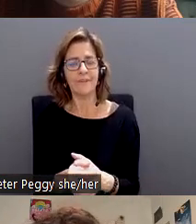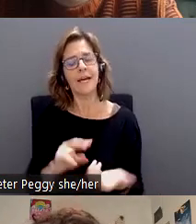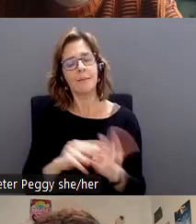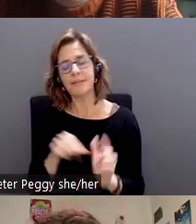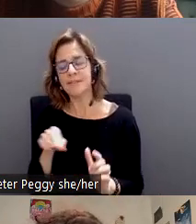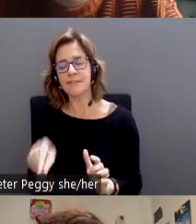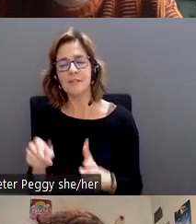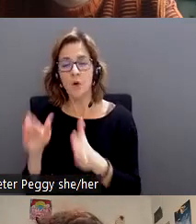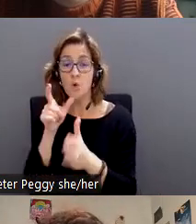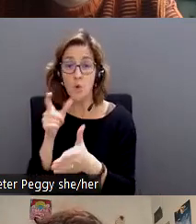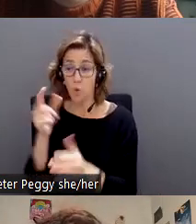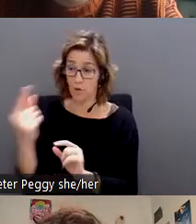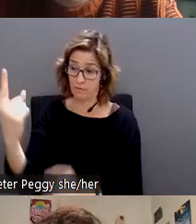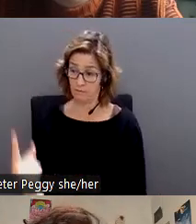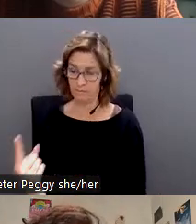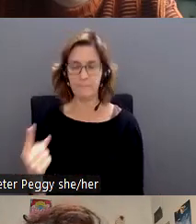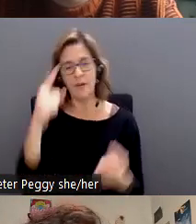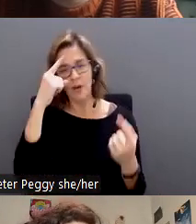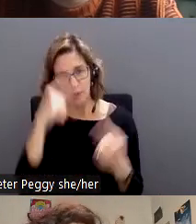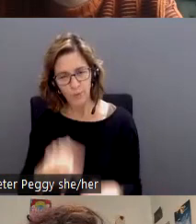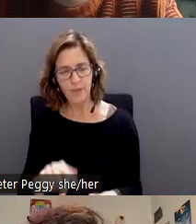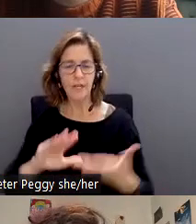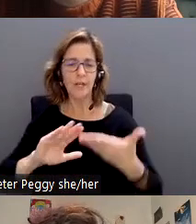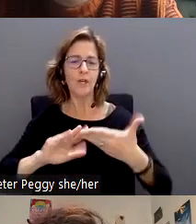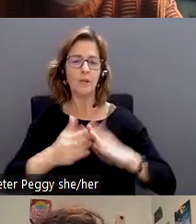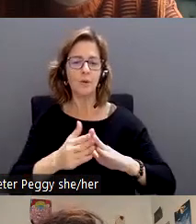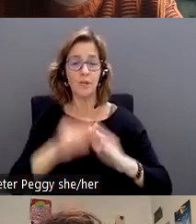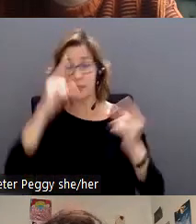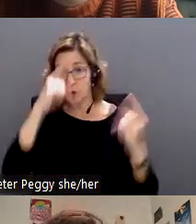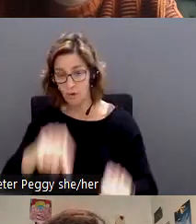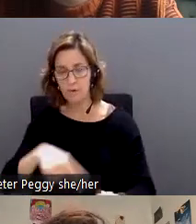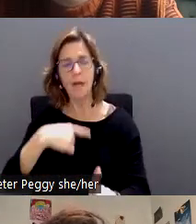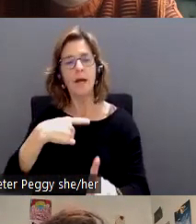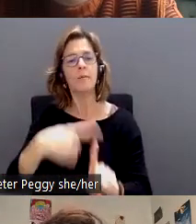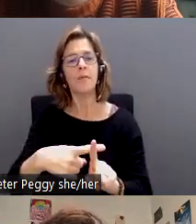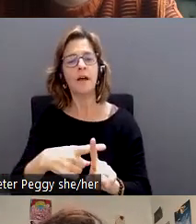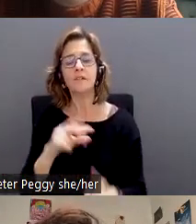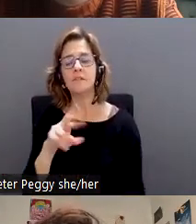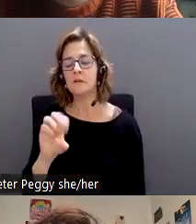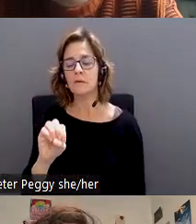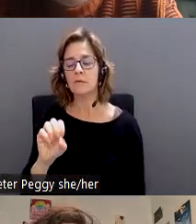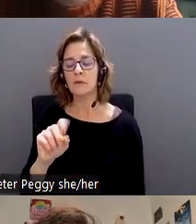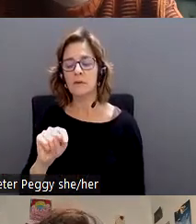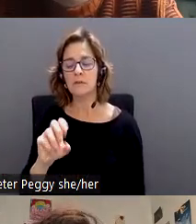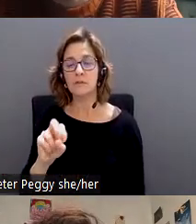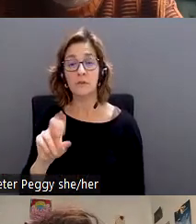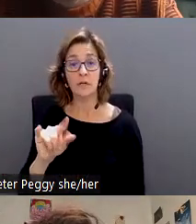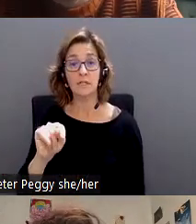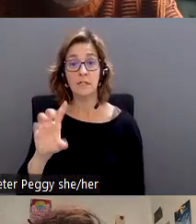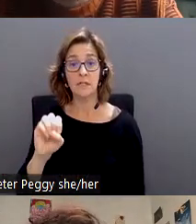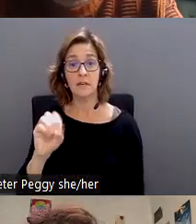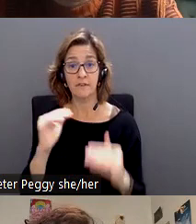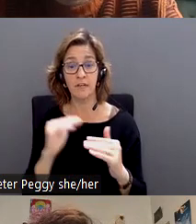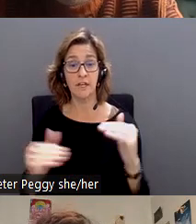and have pathways to restorative justice through our partnership. So 519 staff are